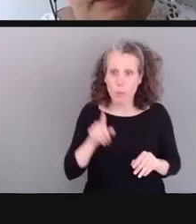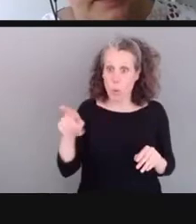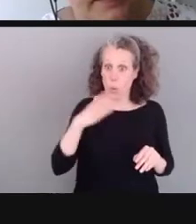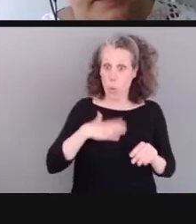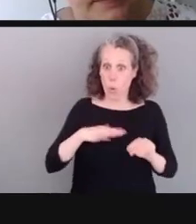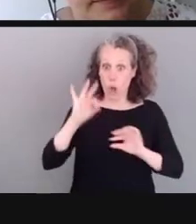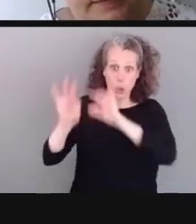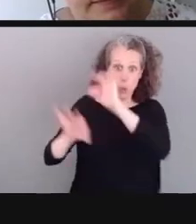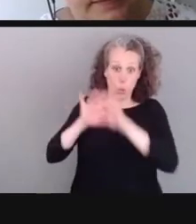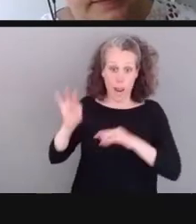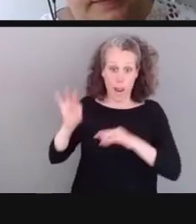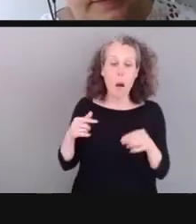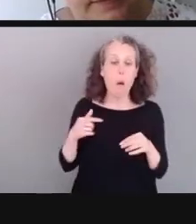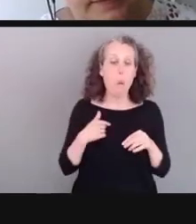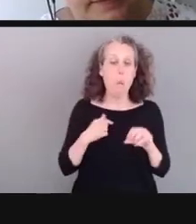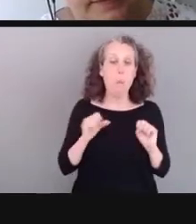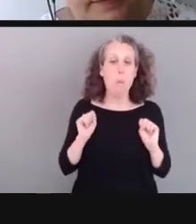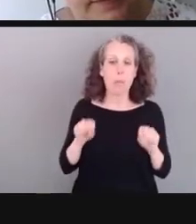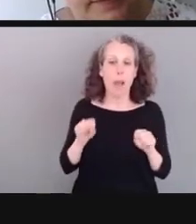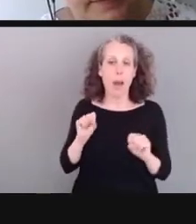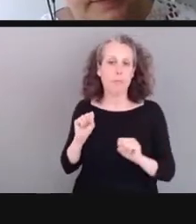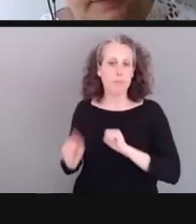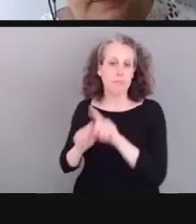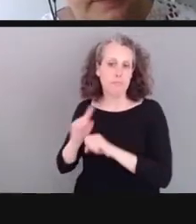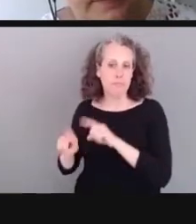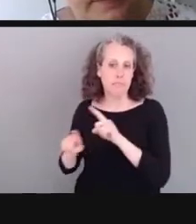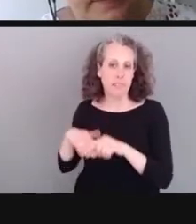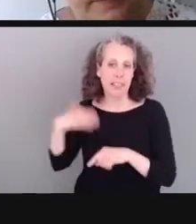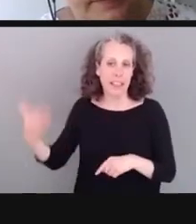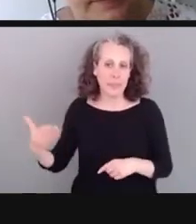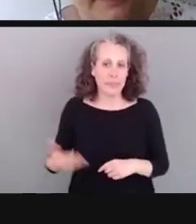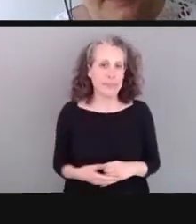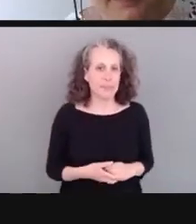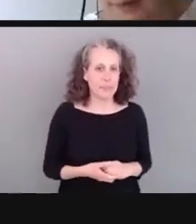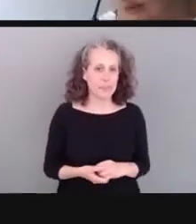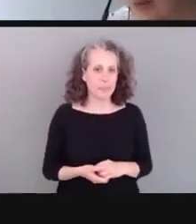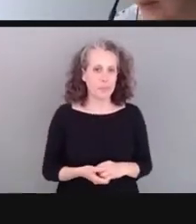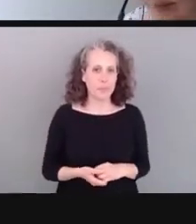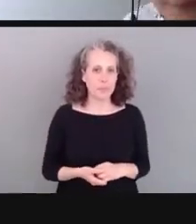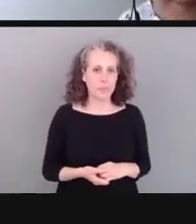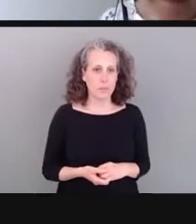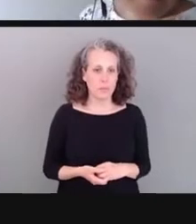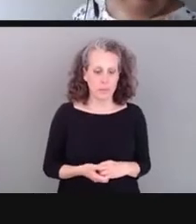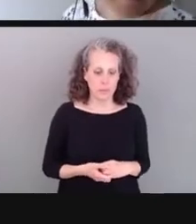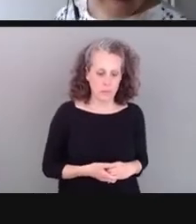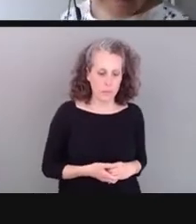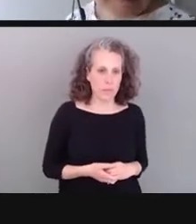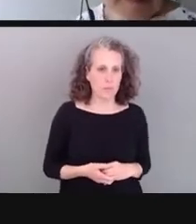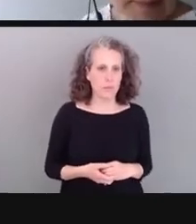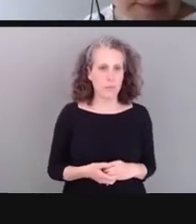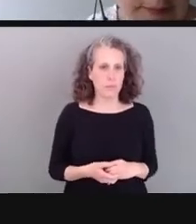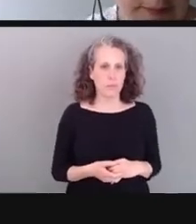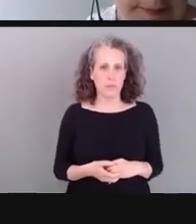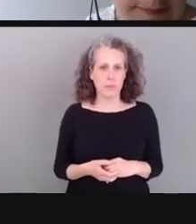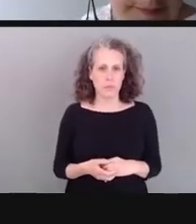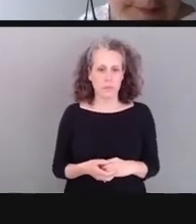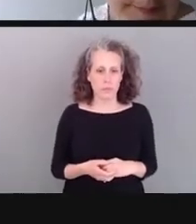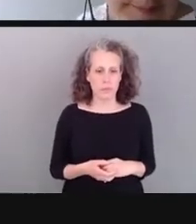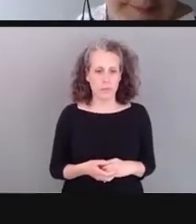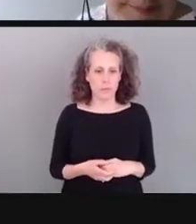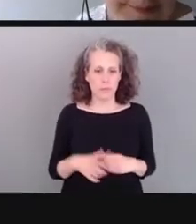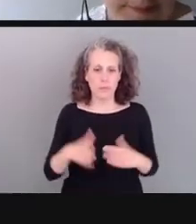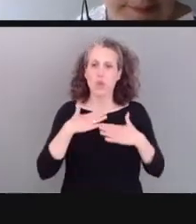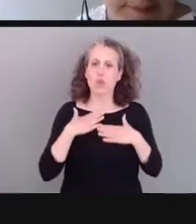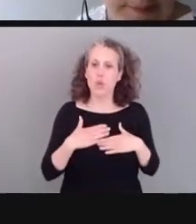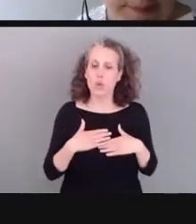to liaise with you later on. And I mentioned field action, so what is in humanitarian aid,